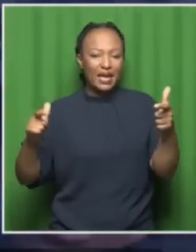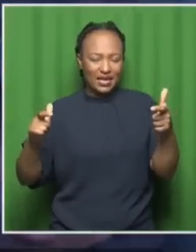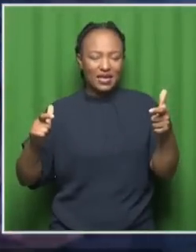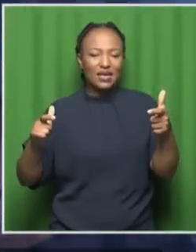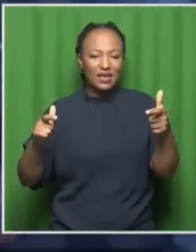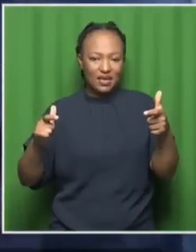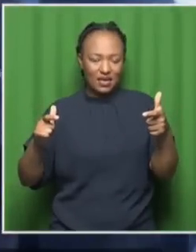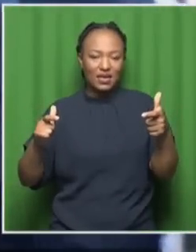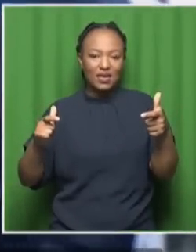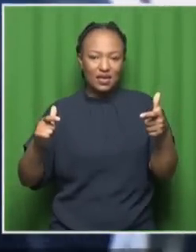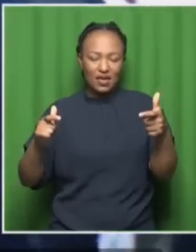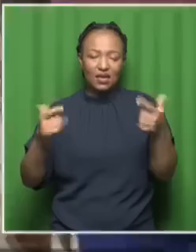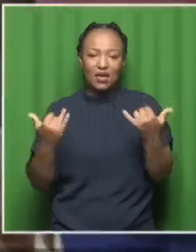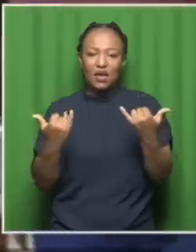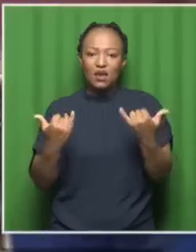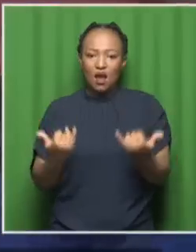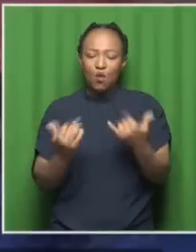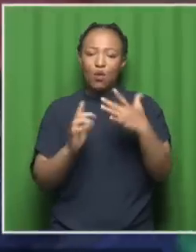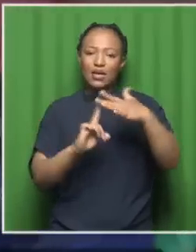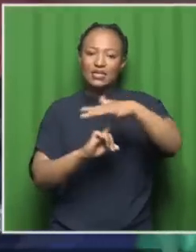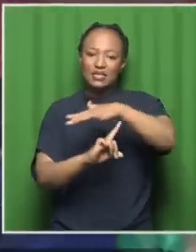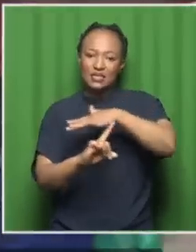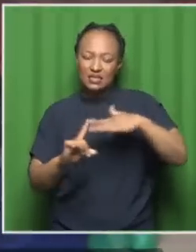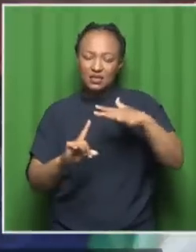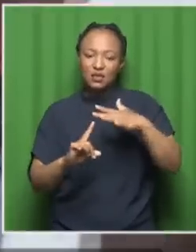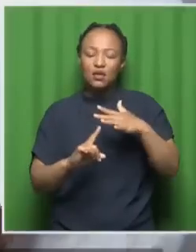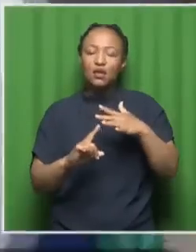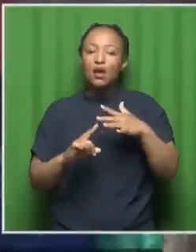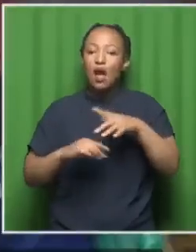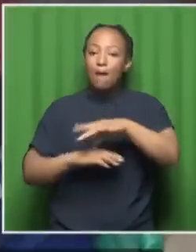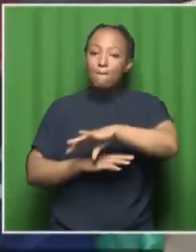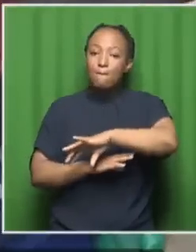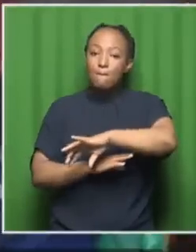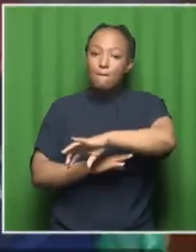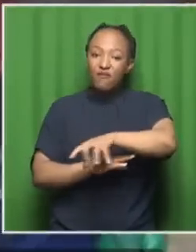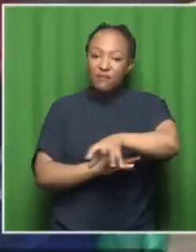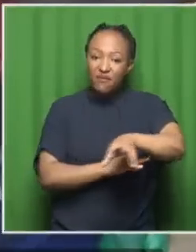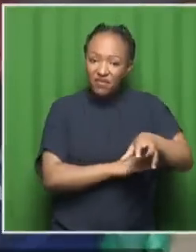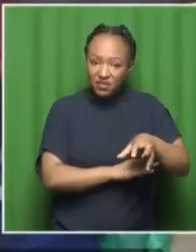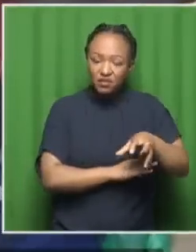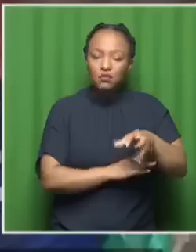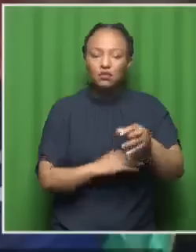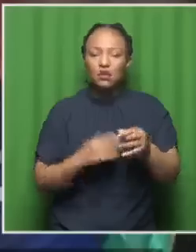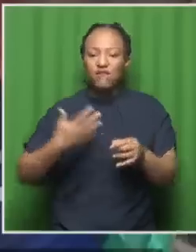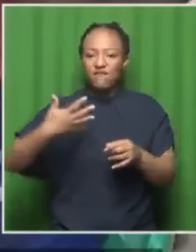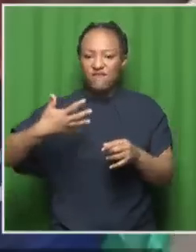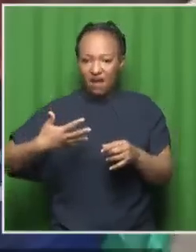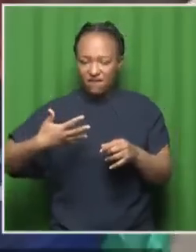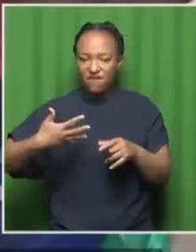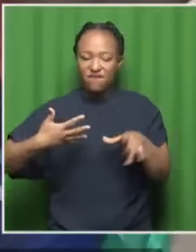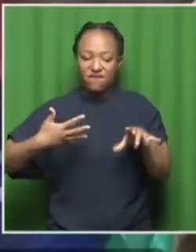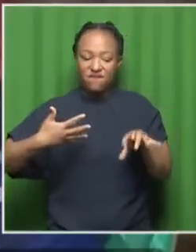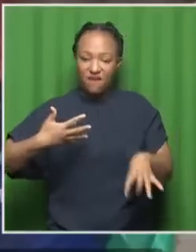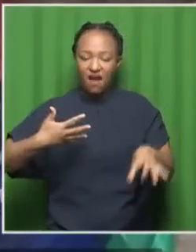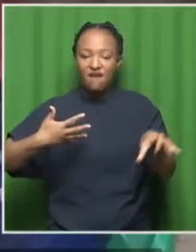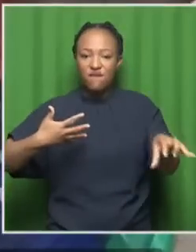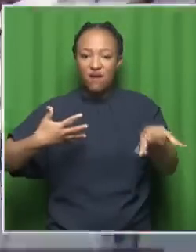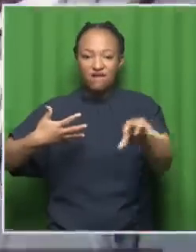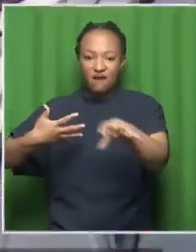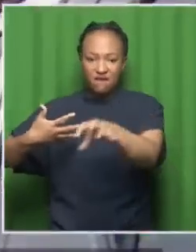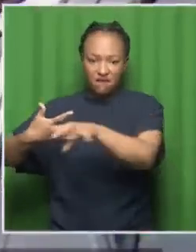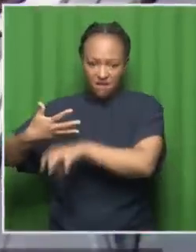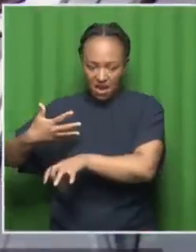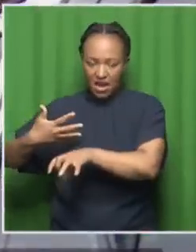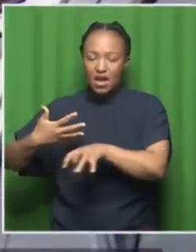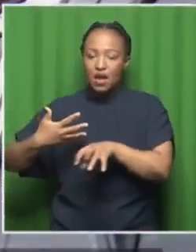been situated in about 5 provinces where we have our constituencies. There's more than 2 million